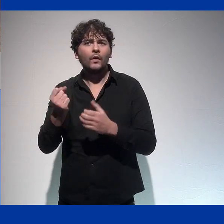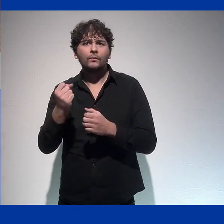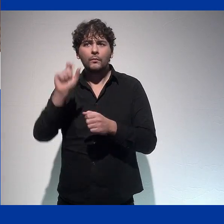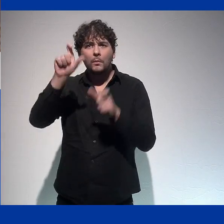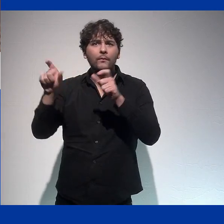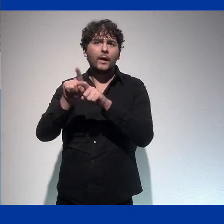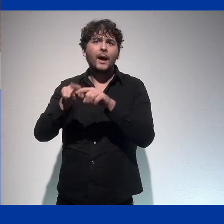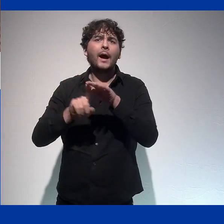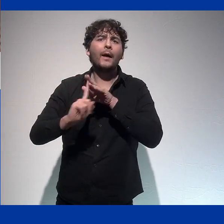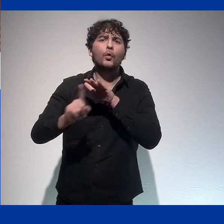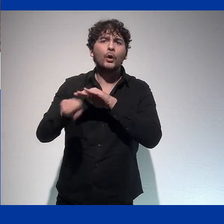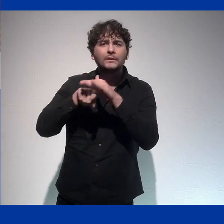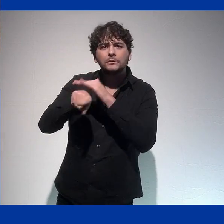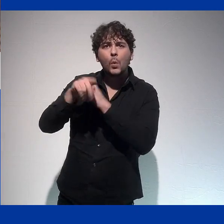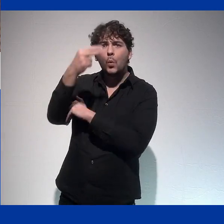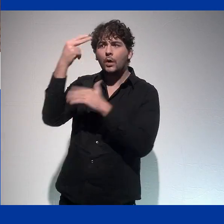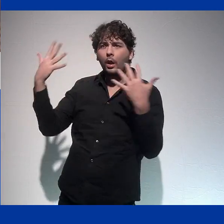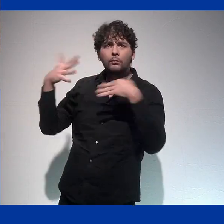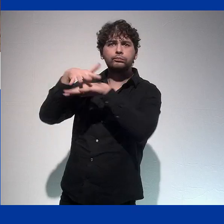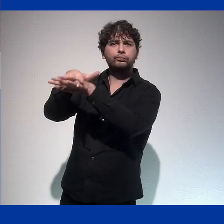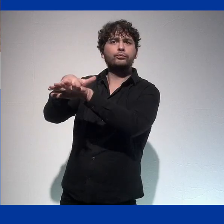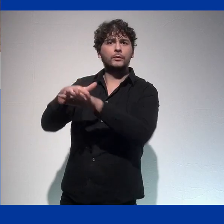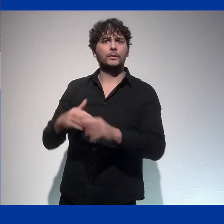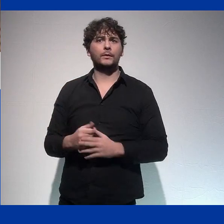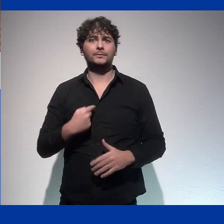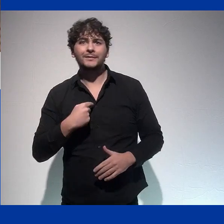in local. And